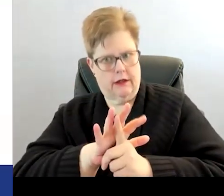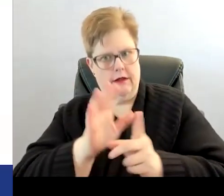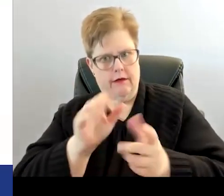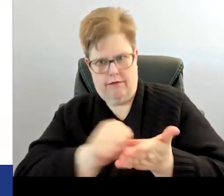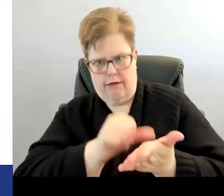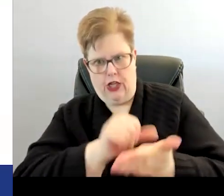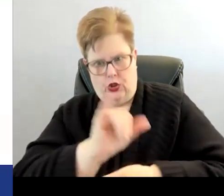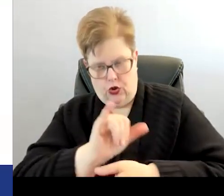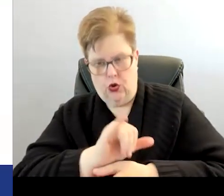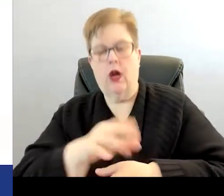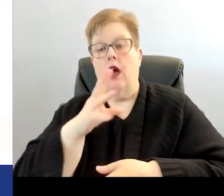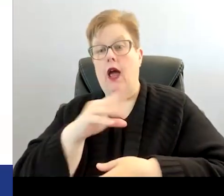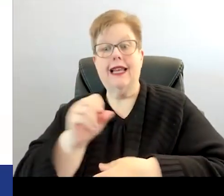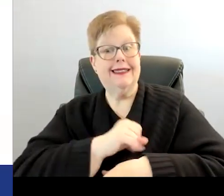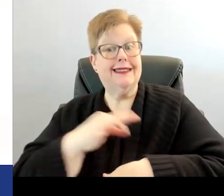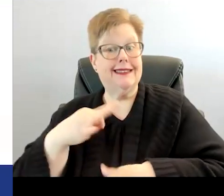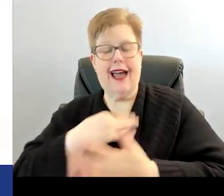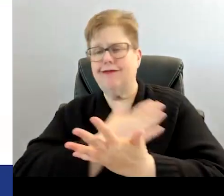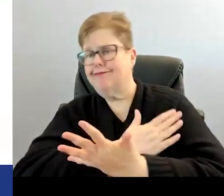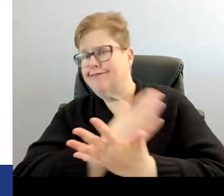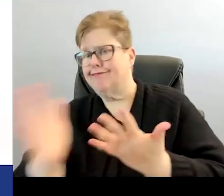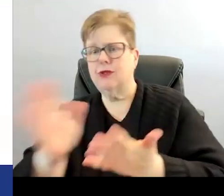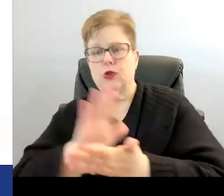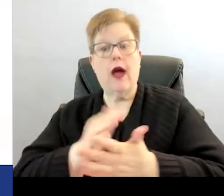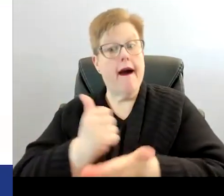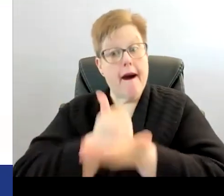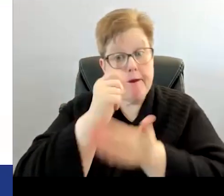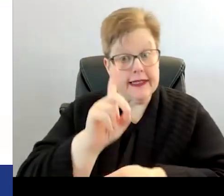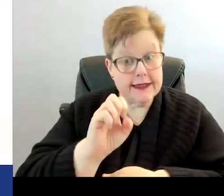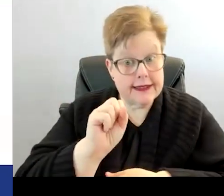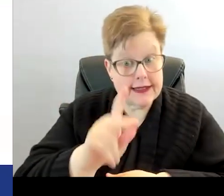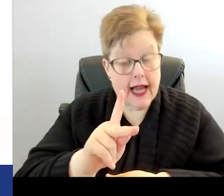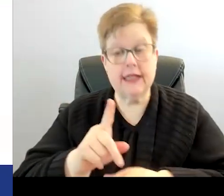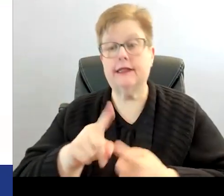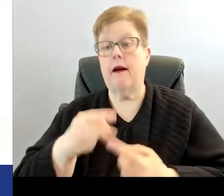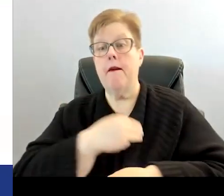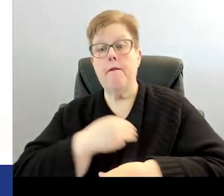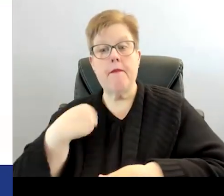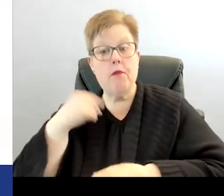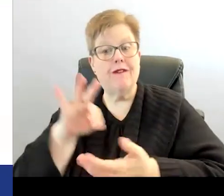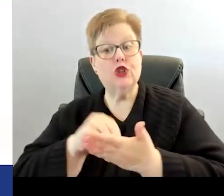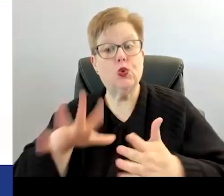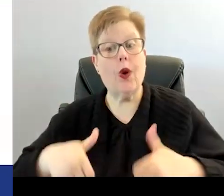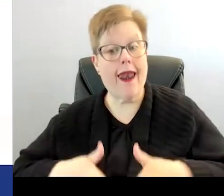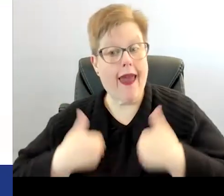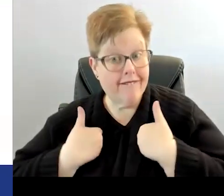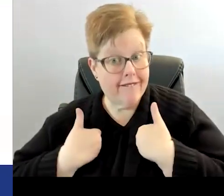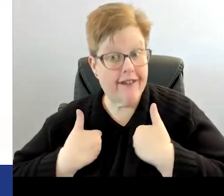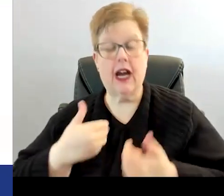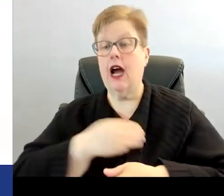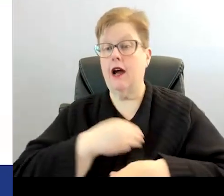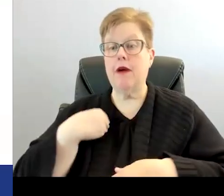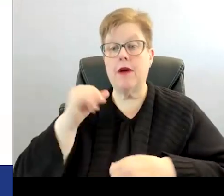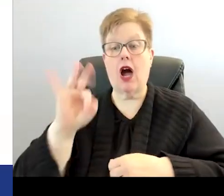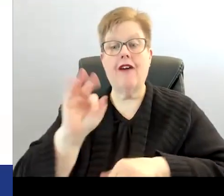as are staff from across the school, the help desk, members of student life, members of